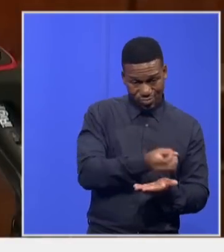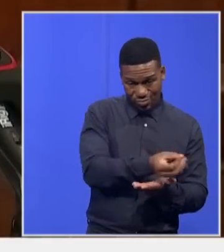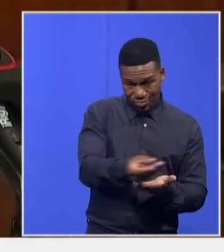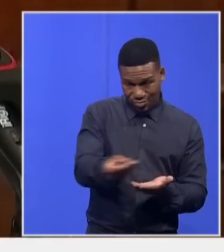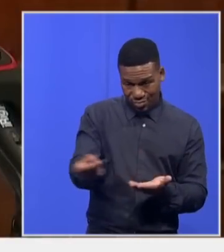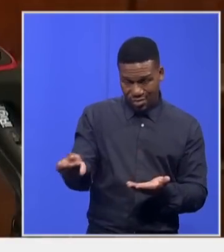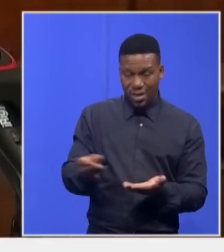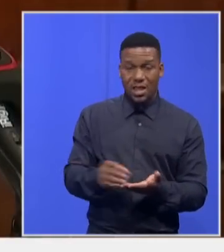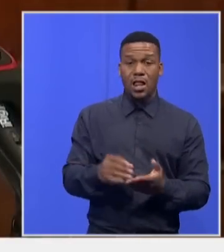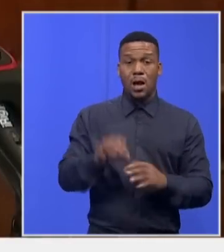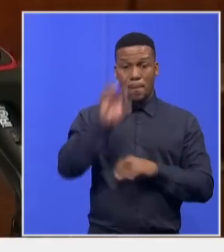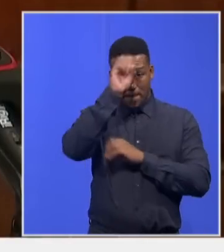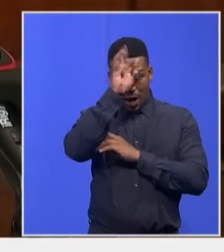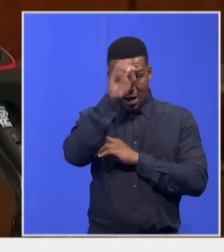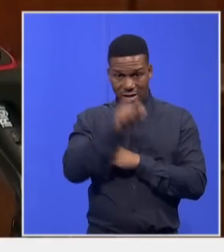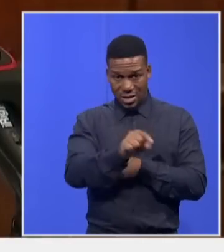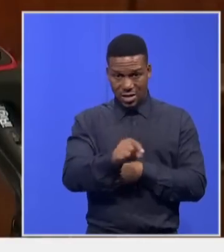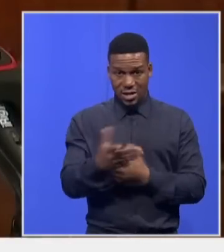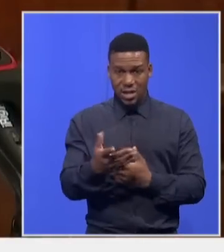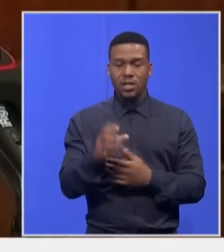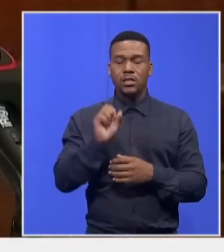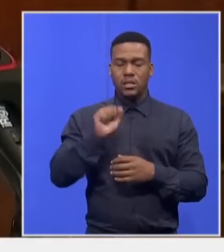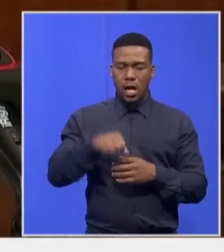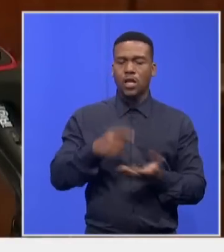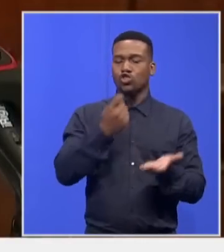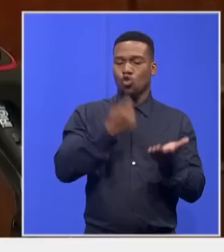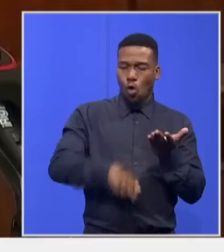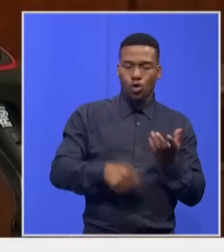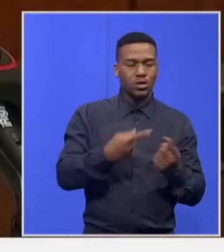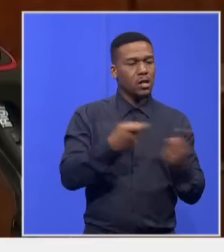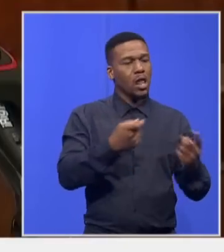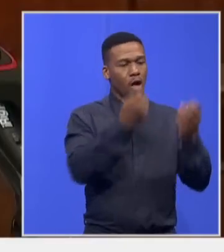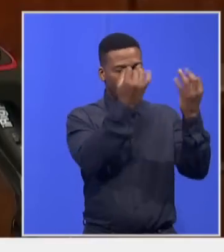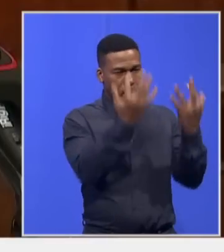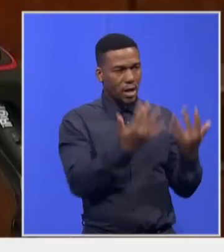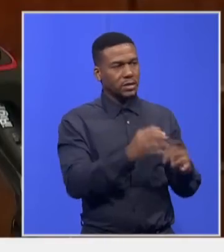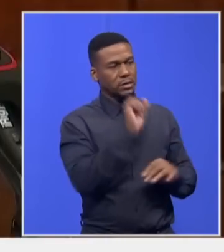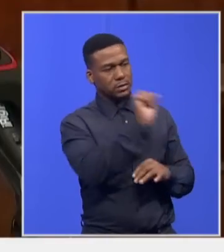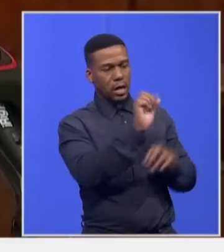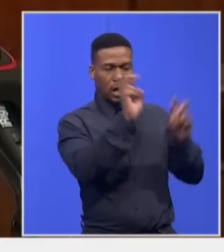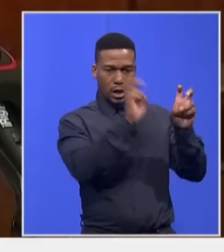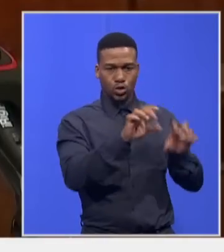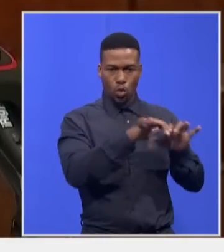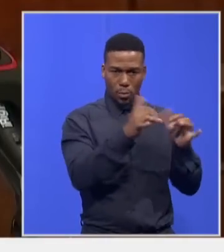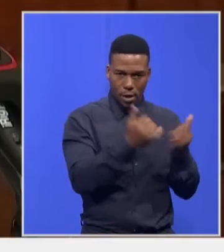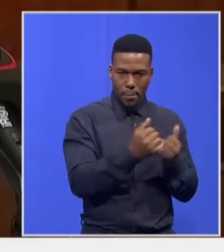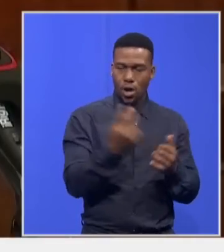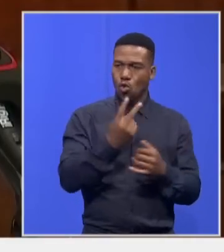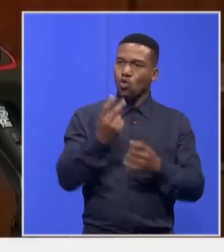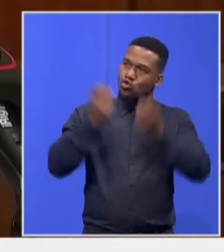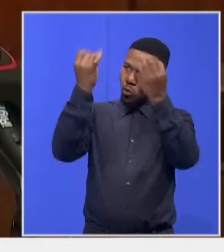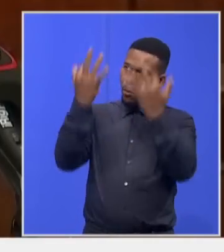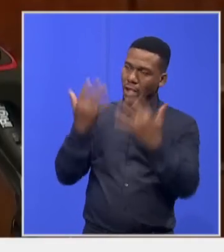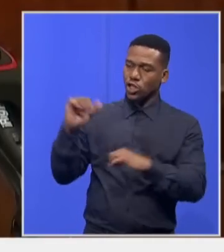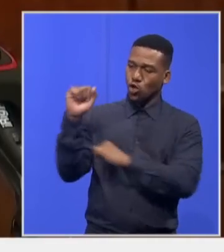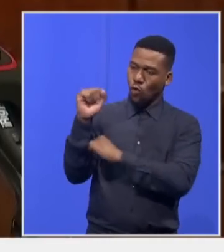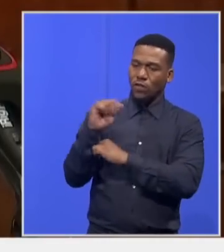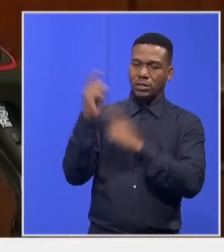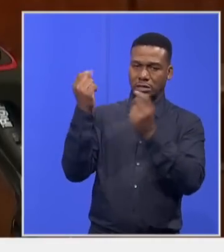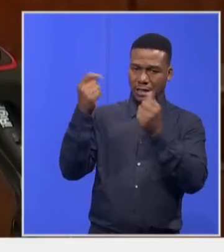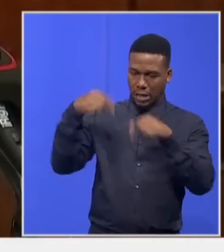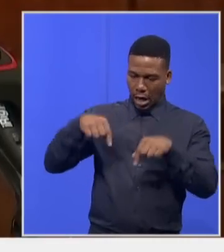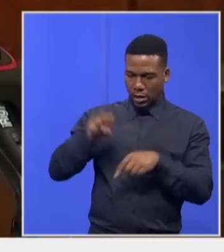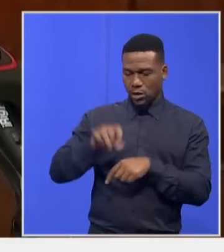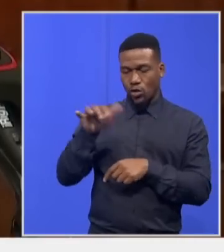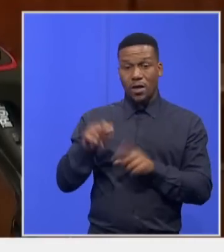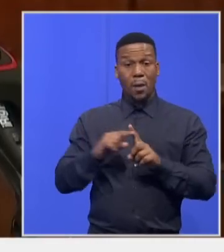to the fiscal, it comes at cost to the Eskom balance sheet, but the returns are greater to the South African economy. We can get about